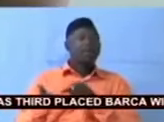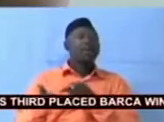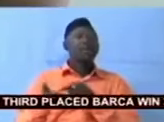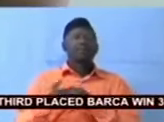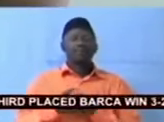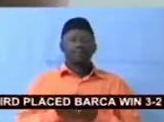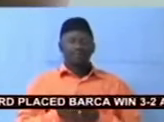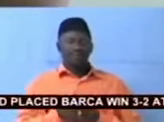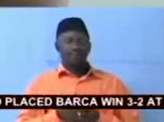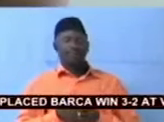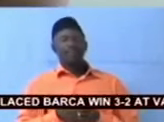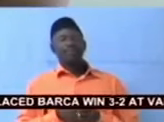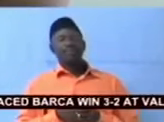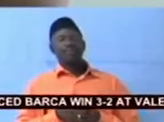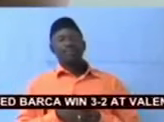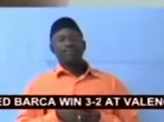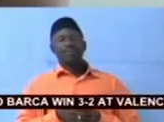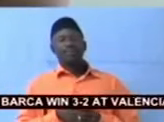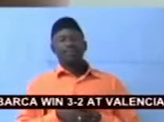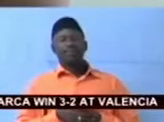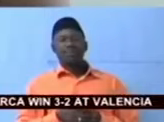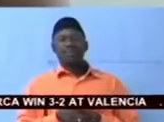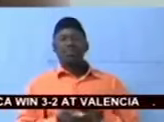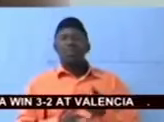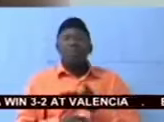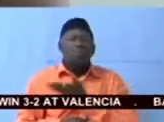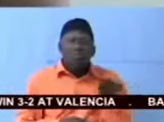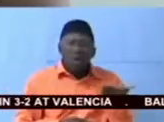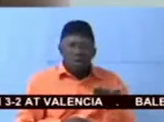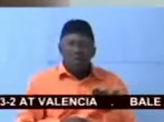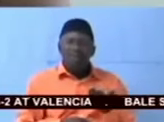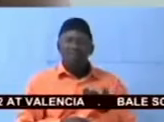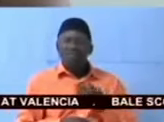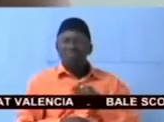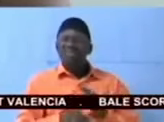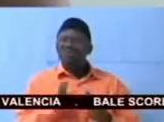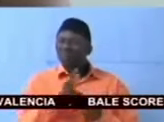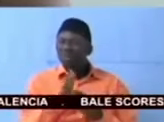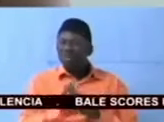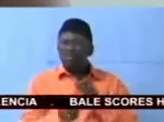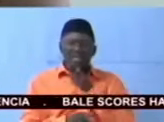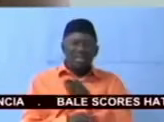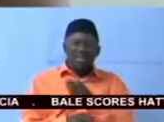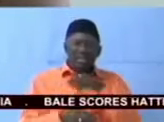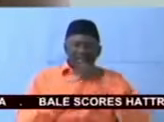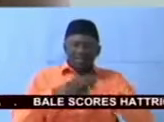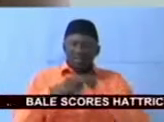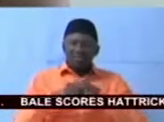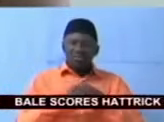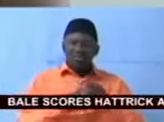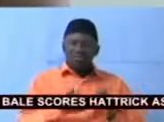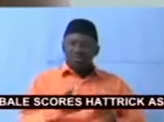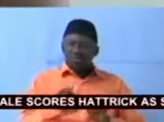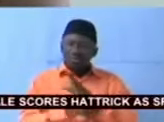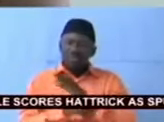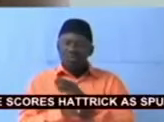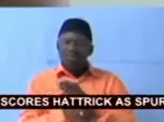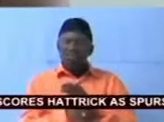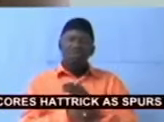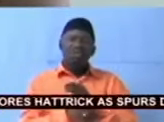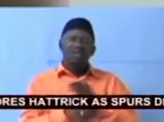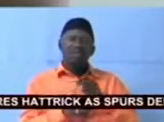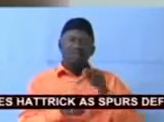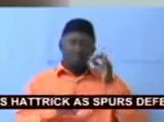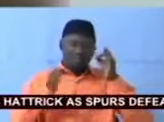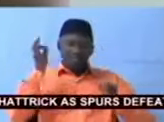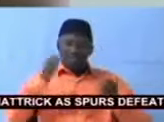for the commission why was it necessary for such files to be brought to the magistrate court first and not directly to the high court? Ndax di ñu mëna